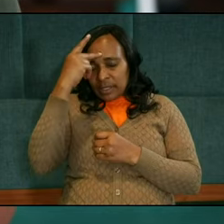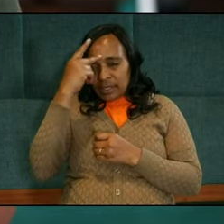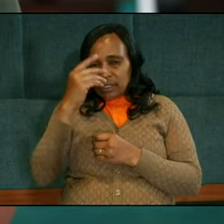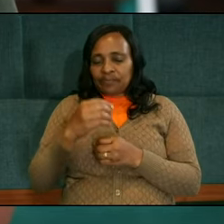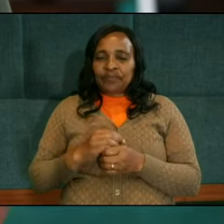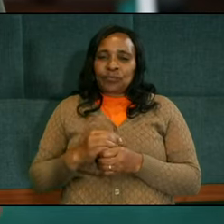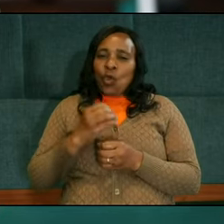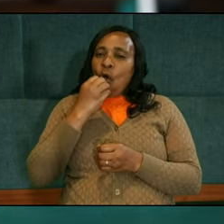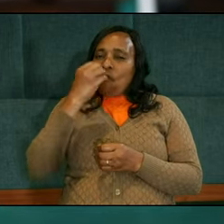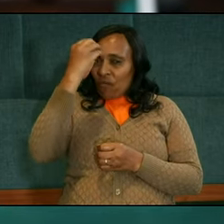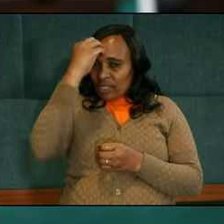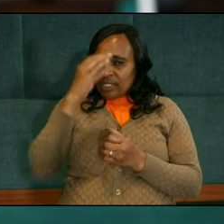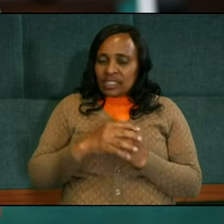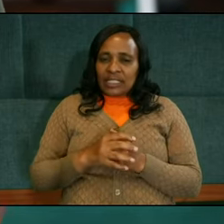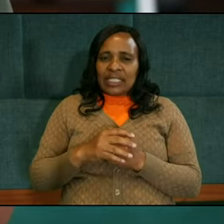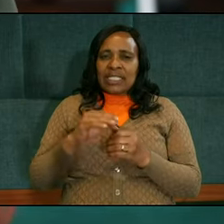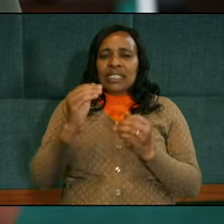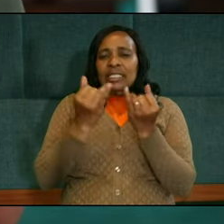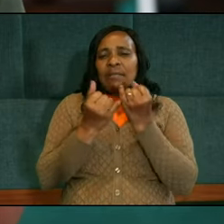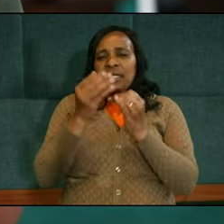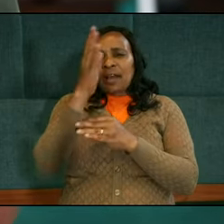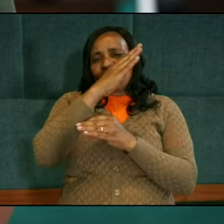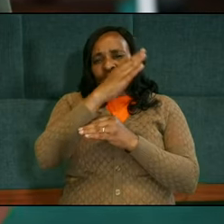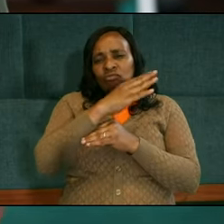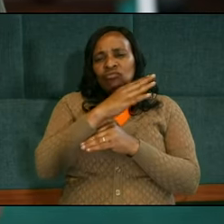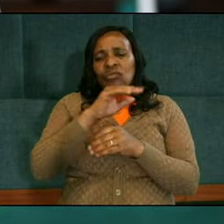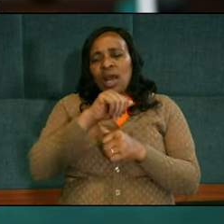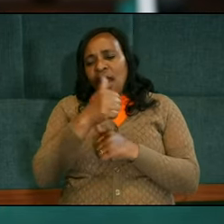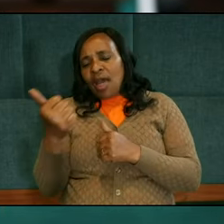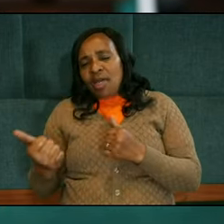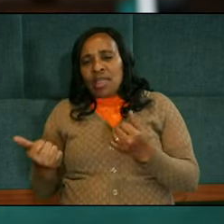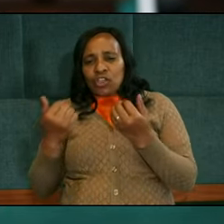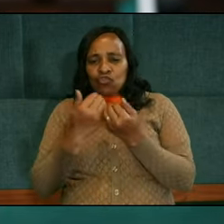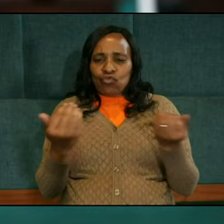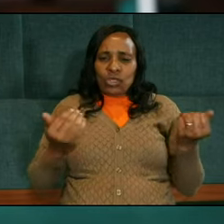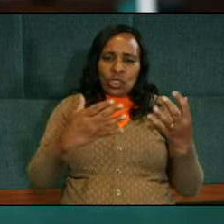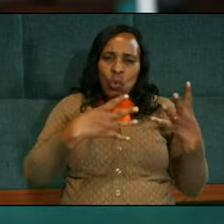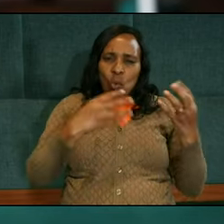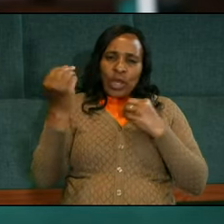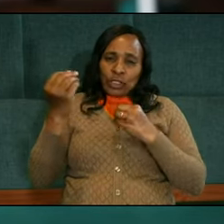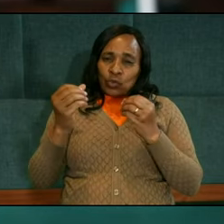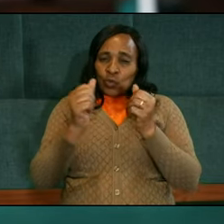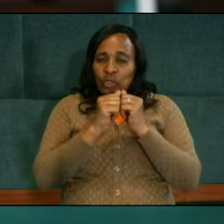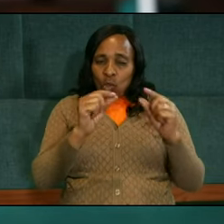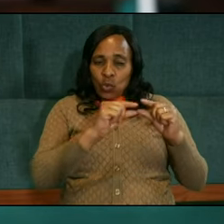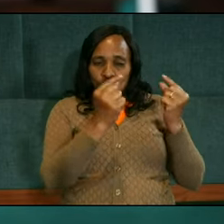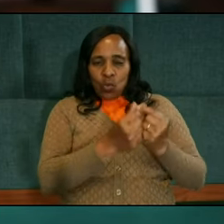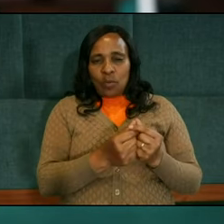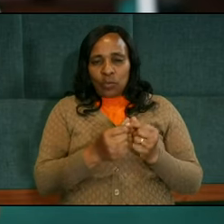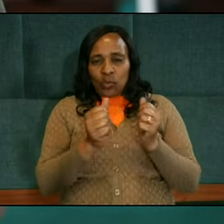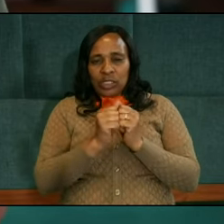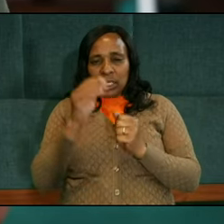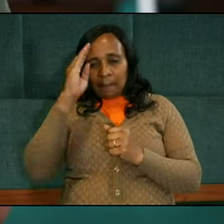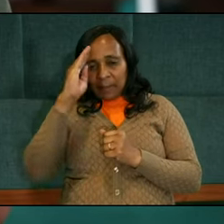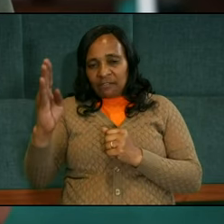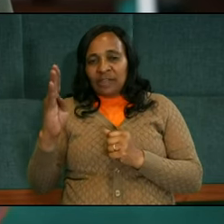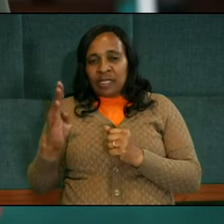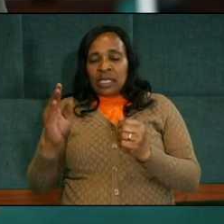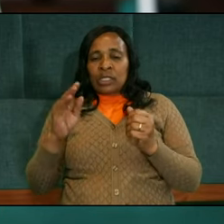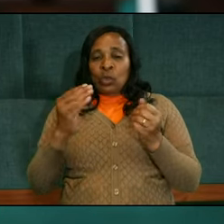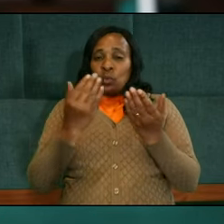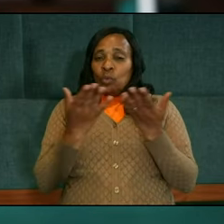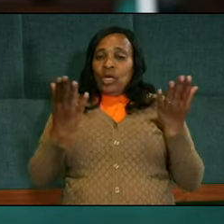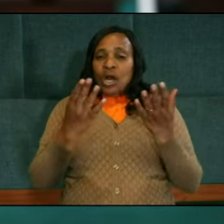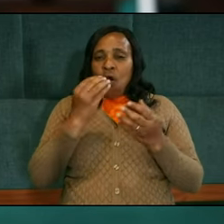On Sabbath afternoon, Katia and 14 other adventurers went up with a grown-up master guide to the orphanage where